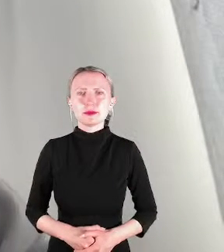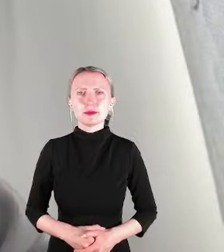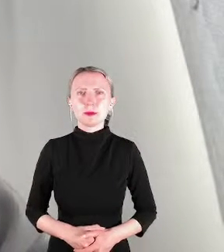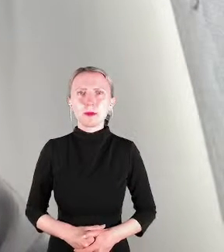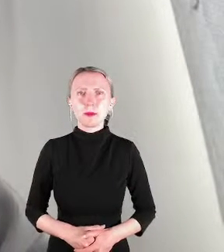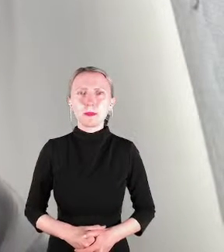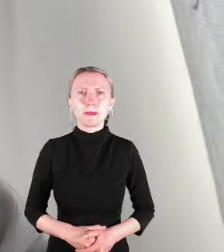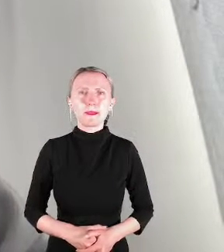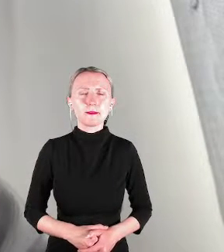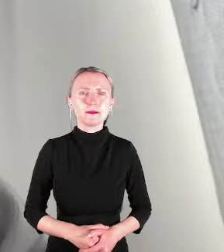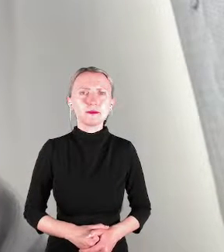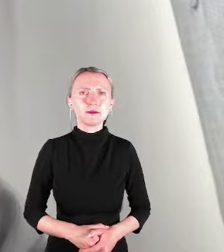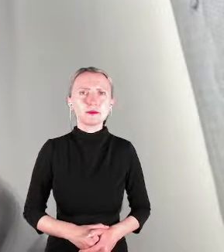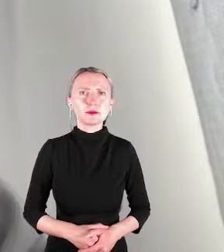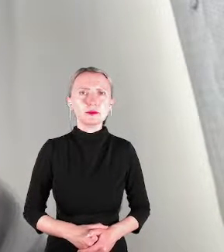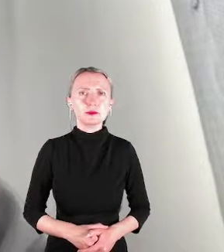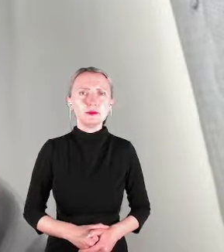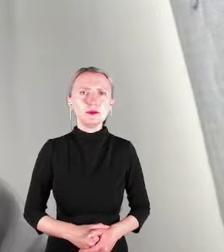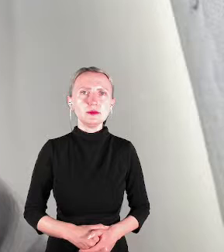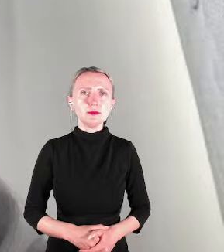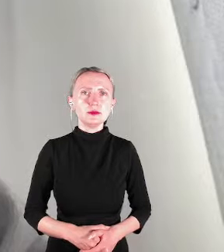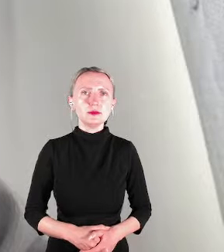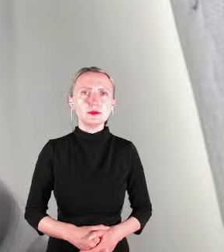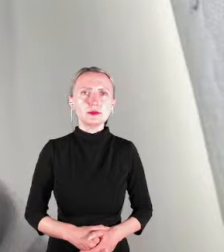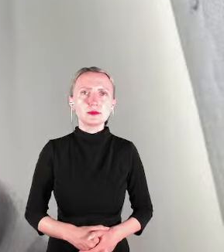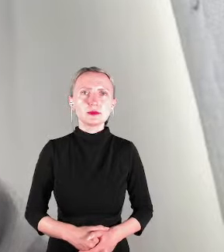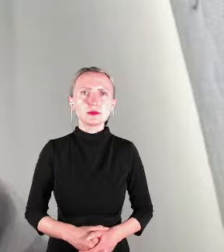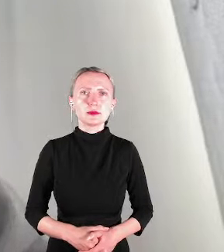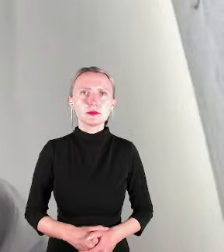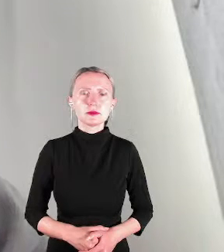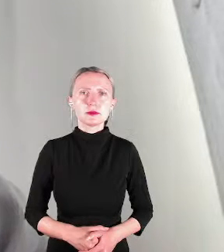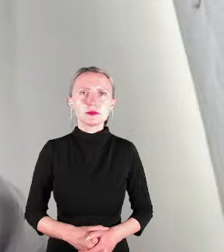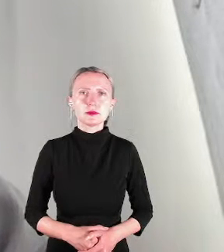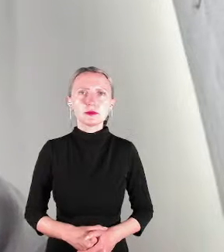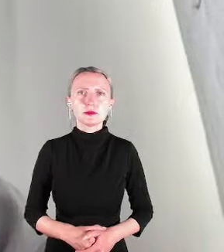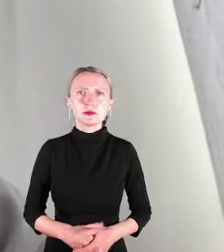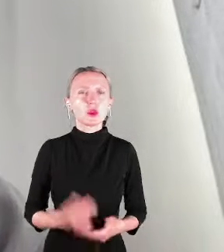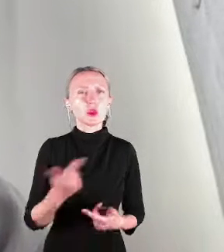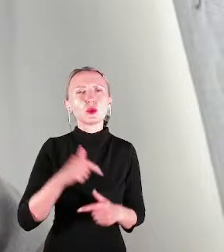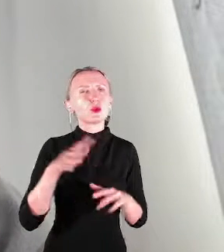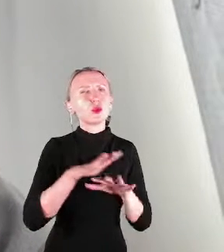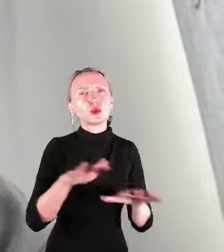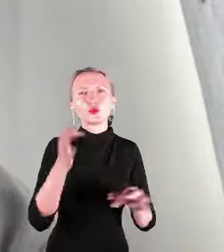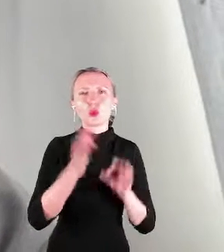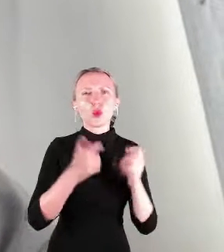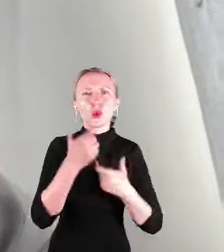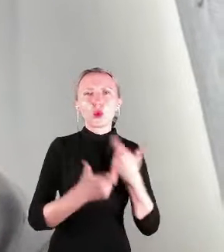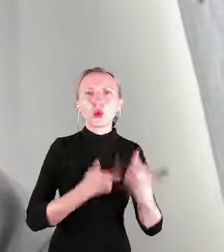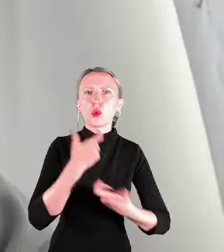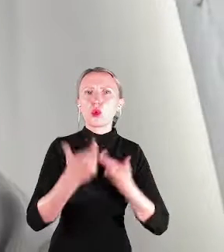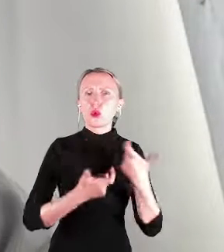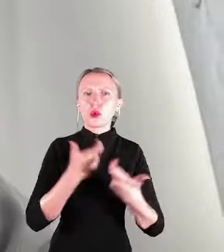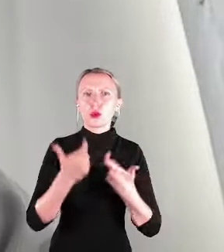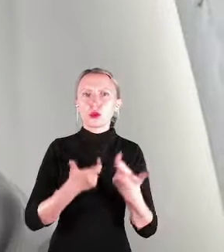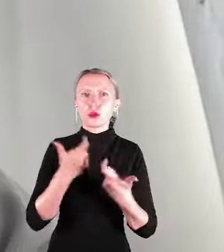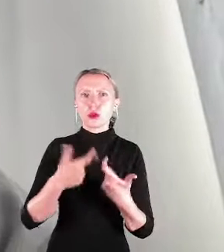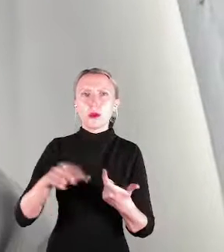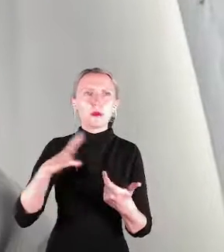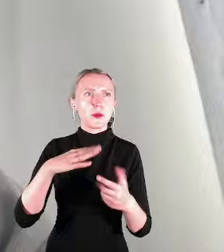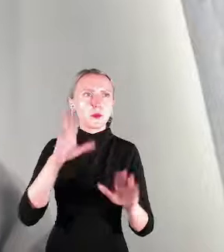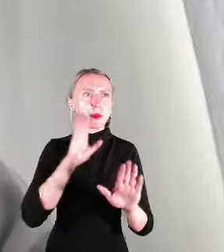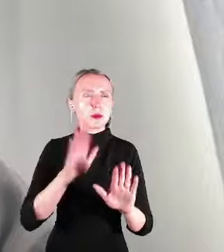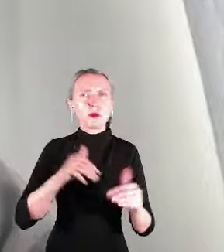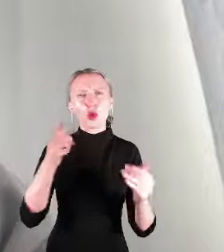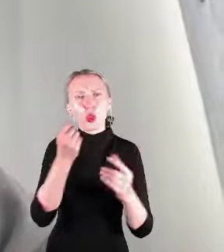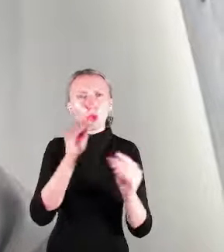of the art right now. You can adjust. It's not end of the world if you have